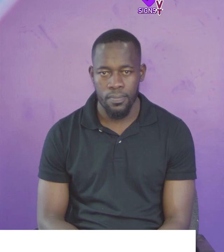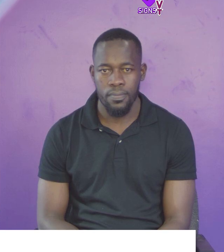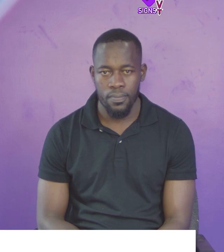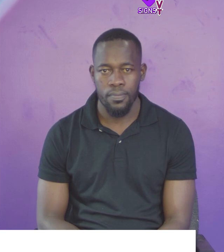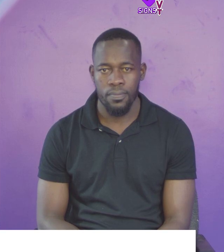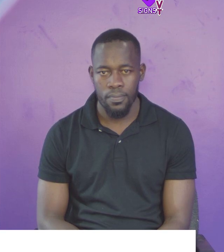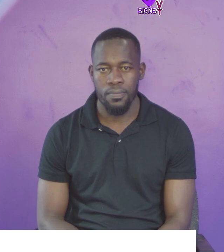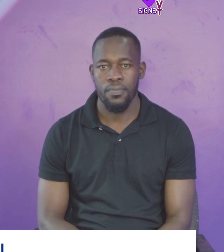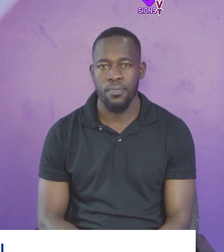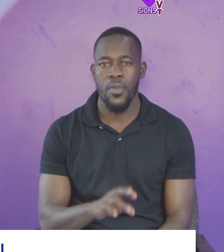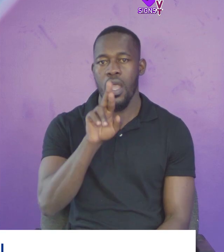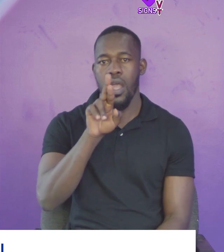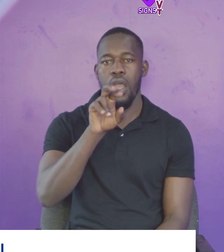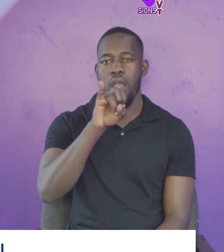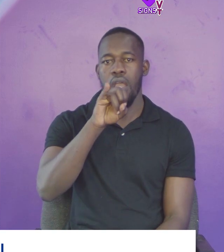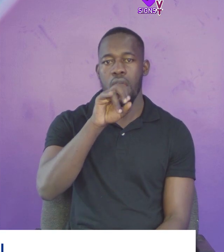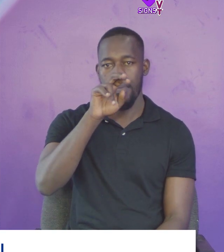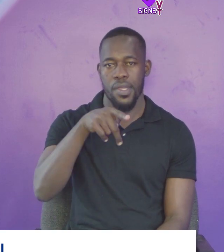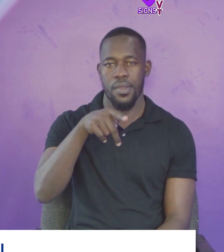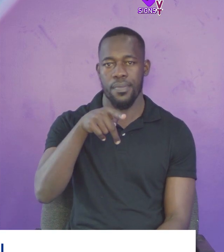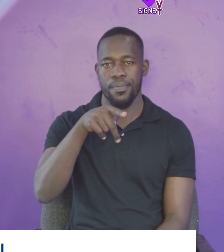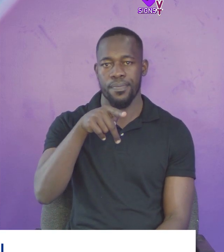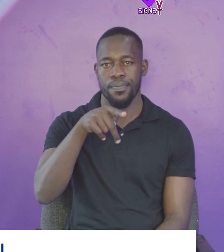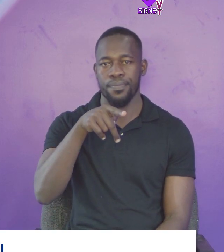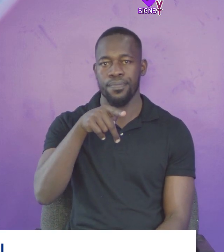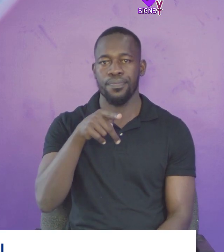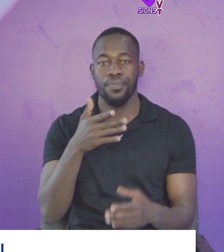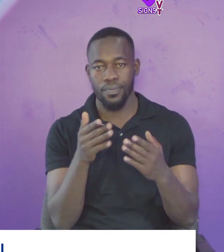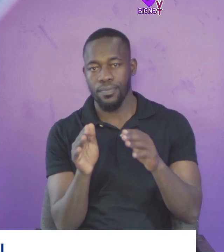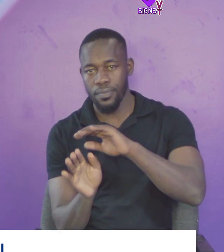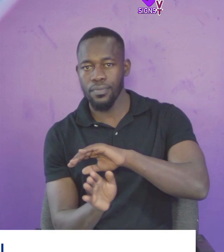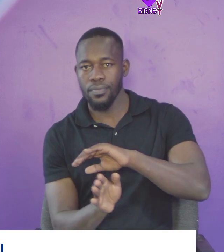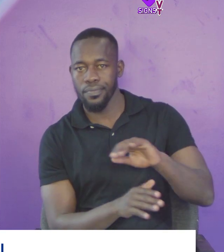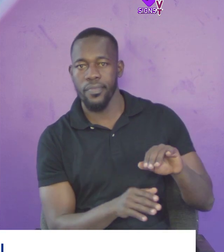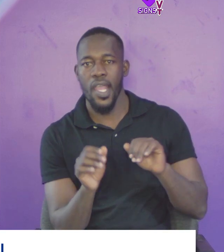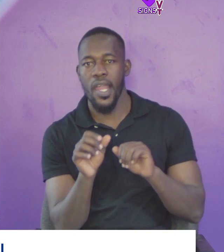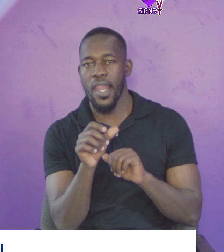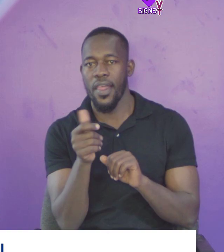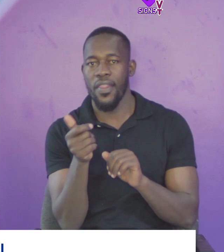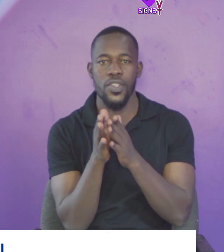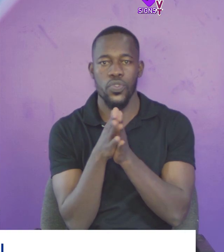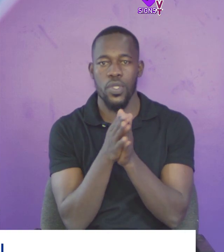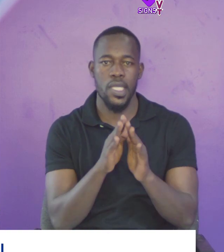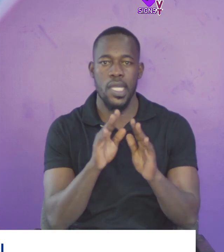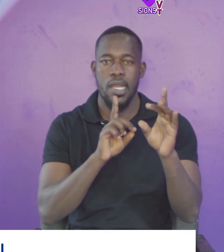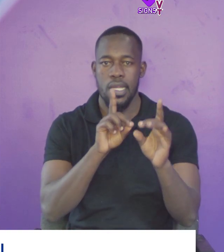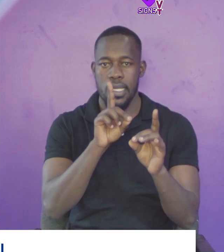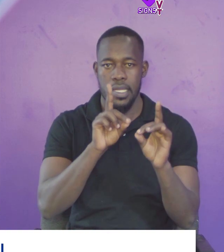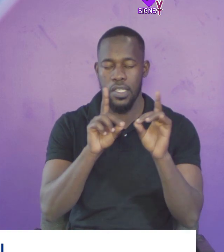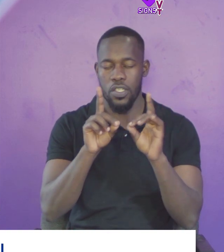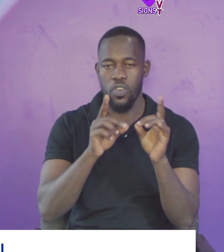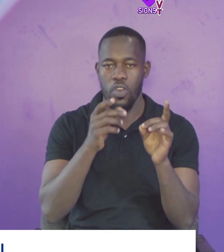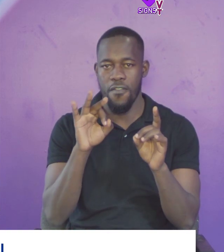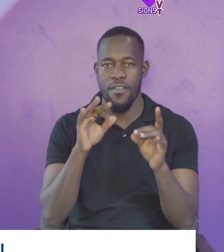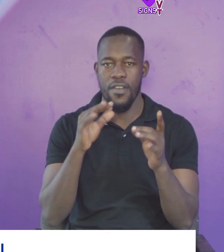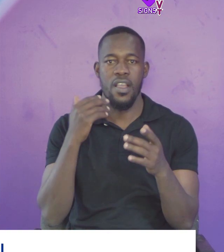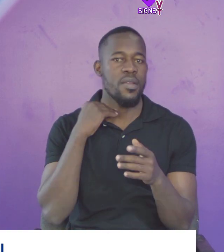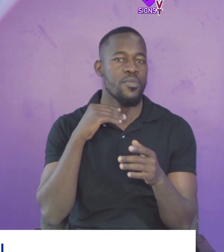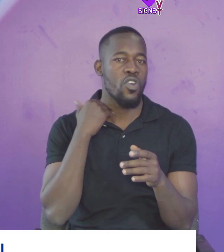Well, may his soul rest in peace. Elsewhere, a Directorate of Criminal Investigation